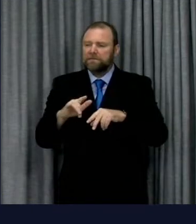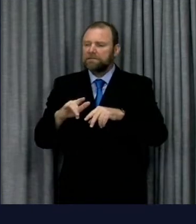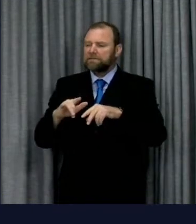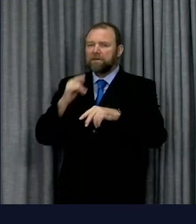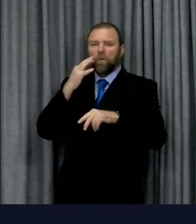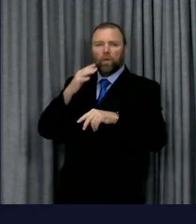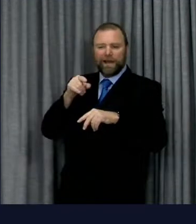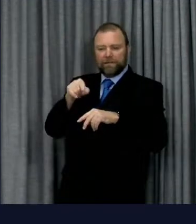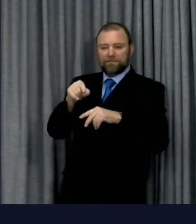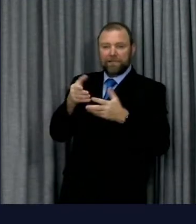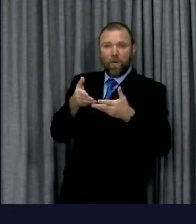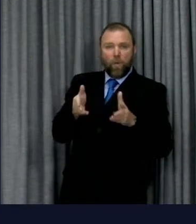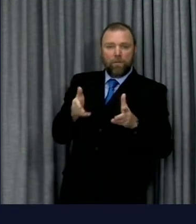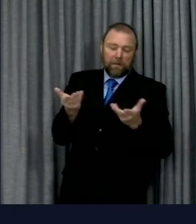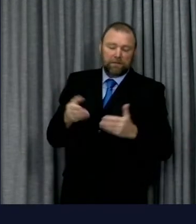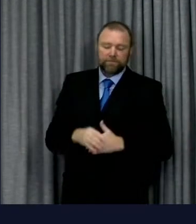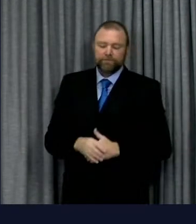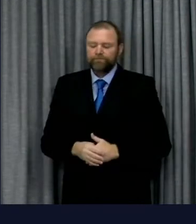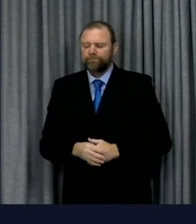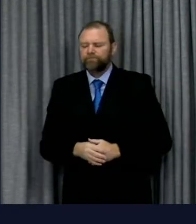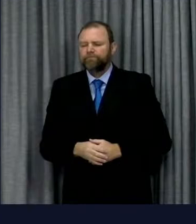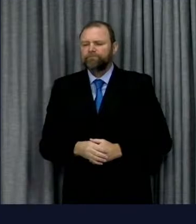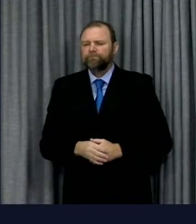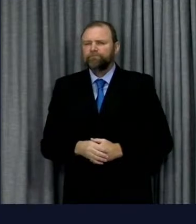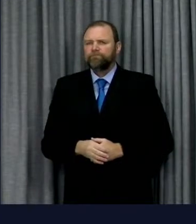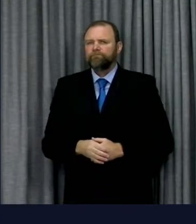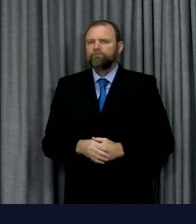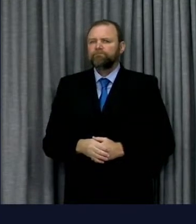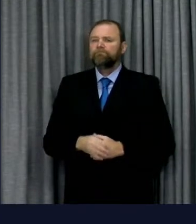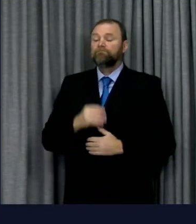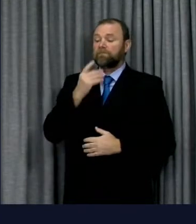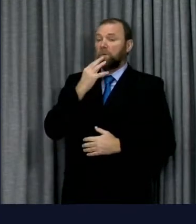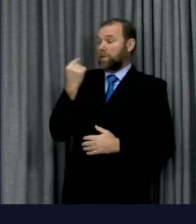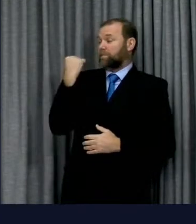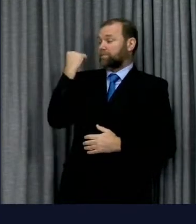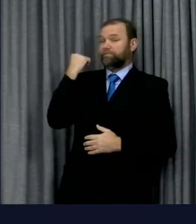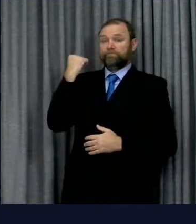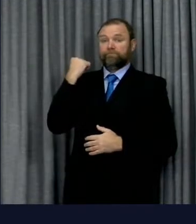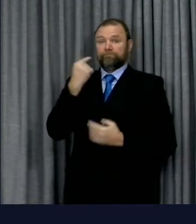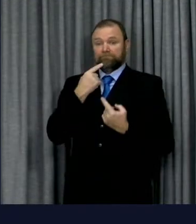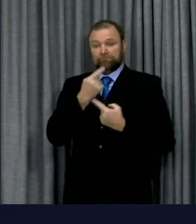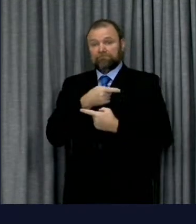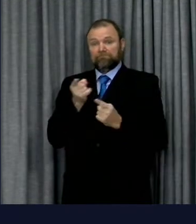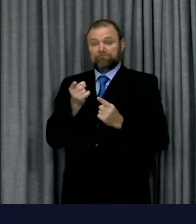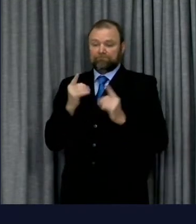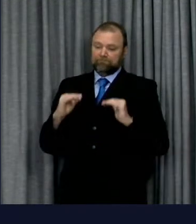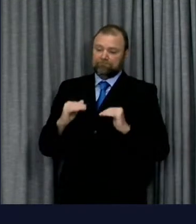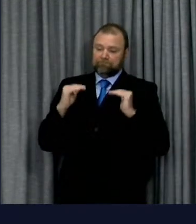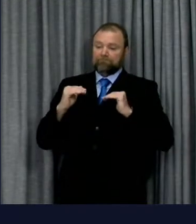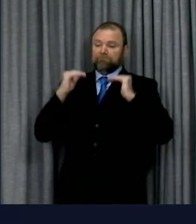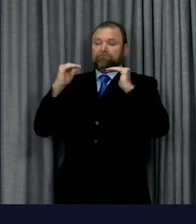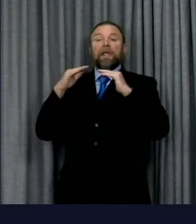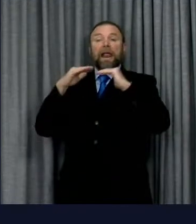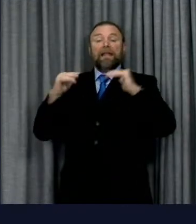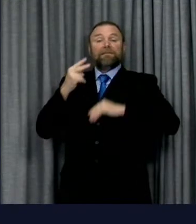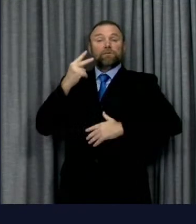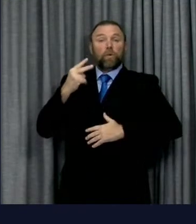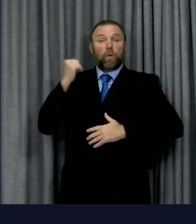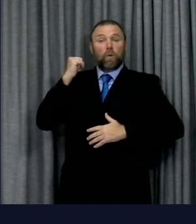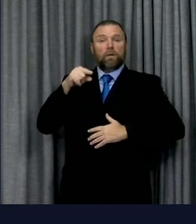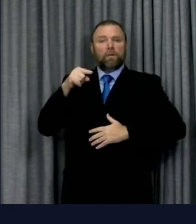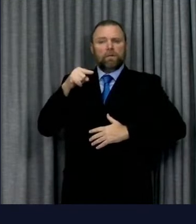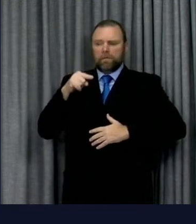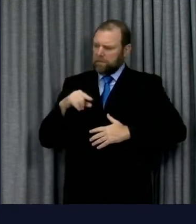are currently open. When we announced the alert level 2 measures, we also put in place a £3